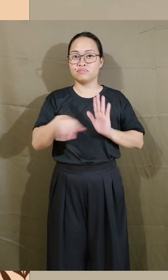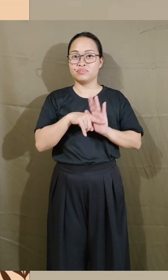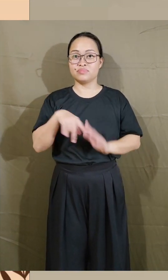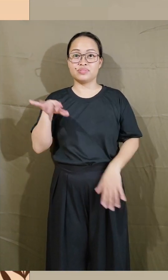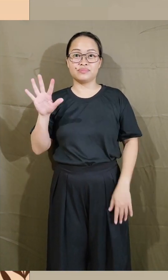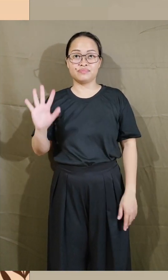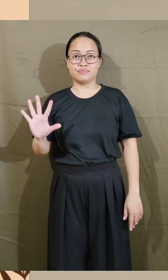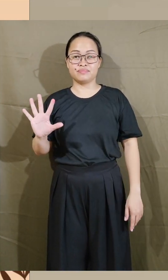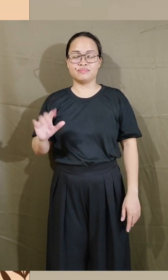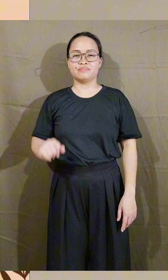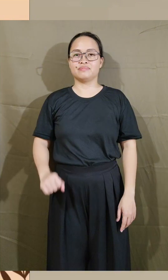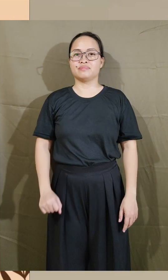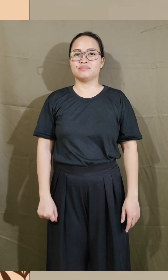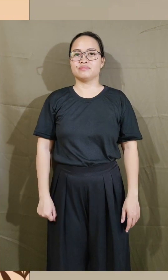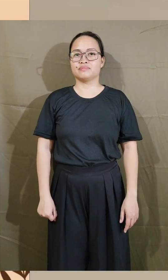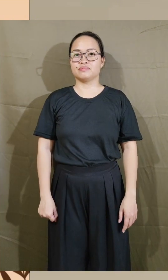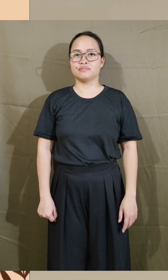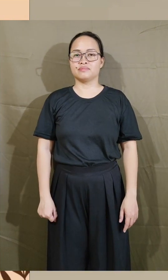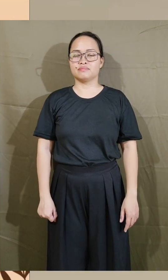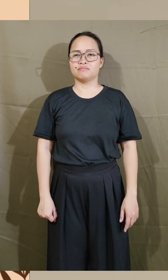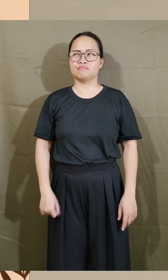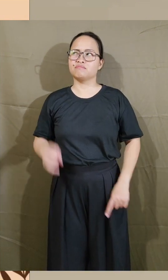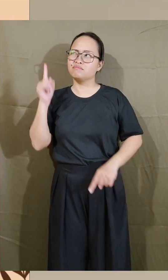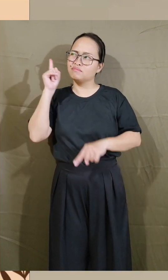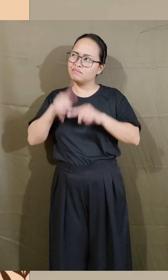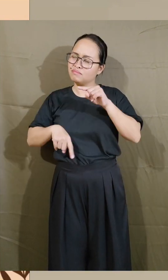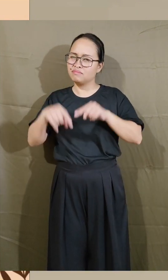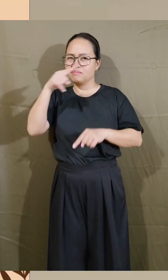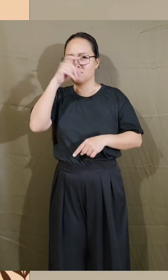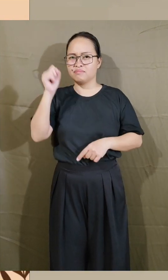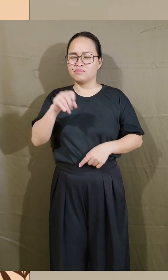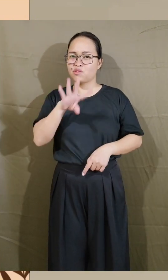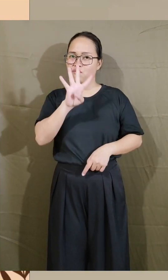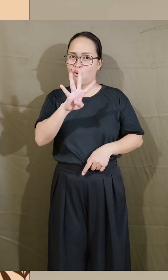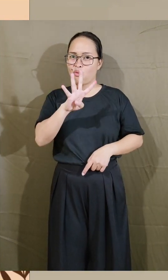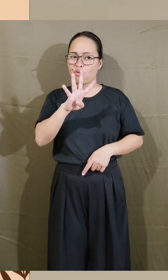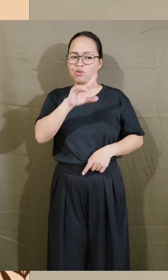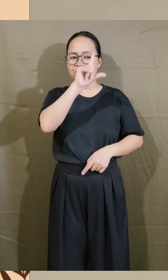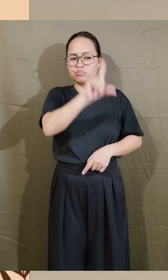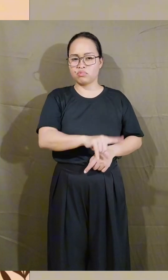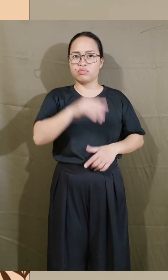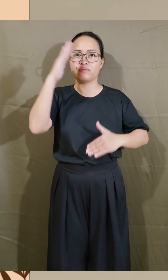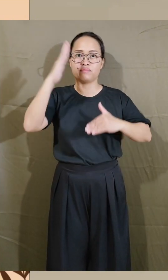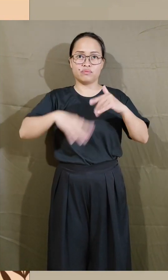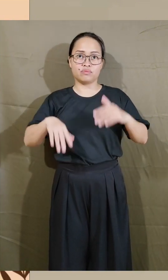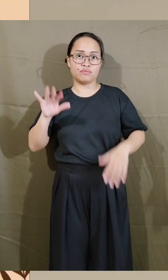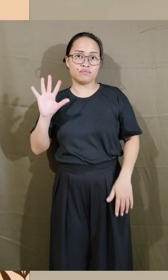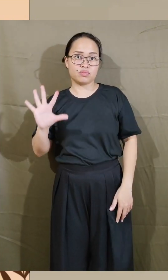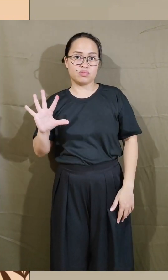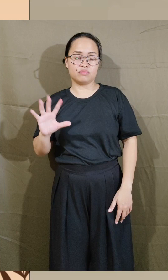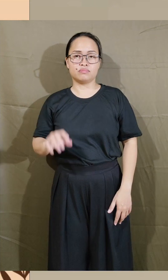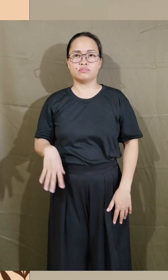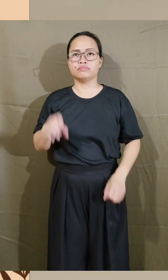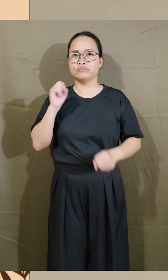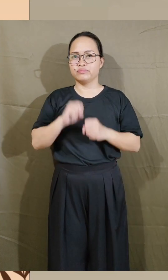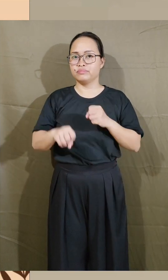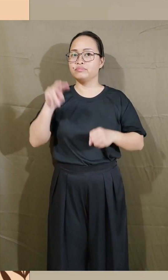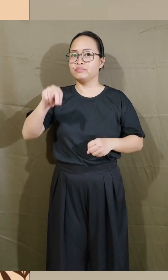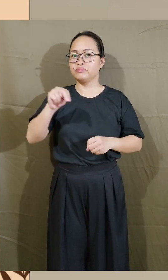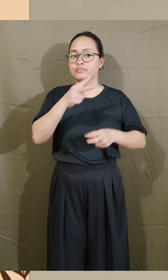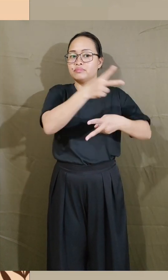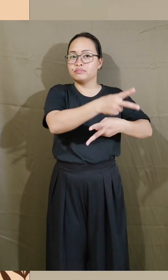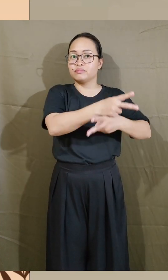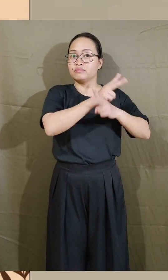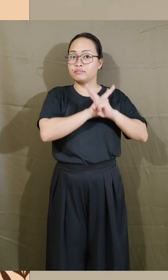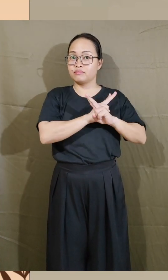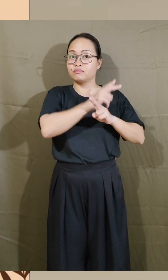5. 4 minus 5 is not possible since 4 is lesser than 5. So we need to borrow 10